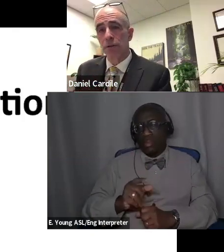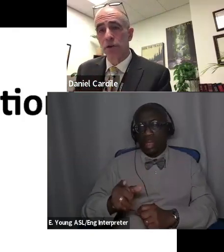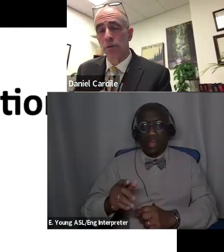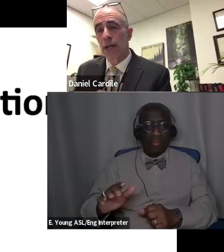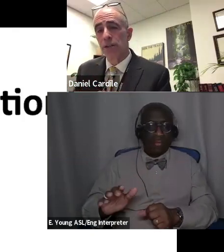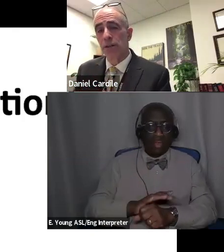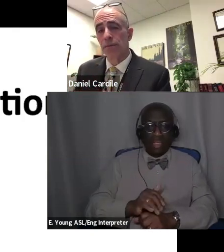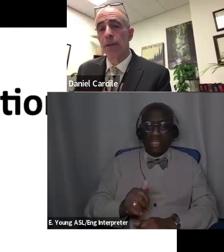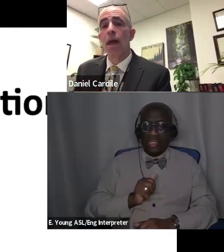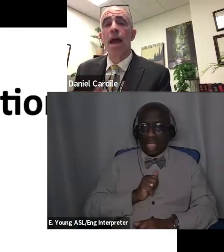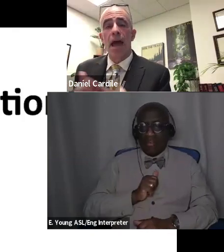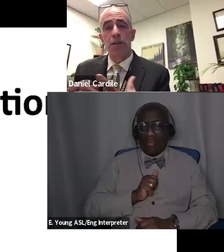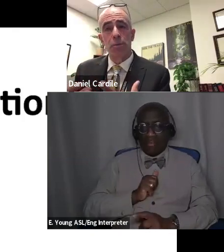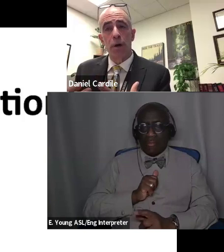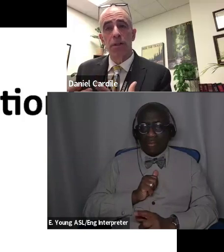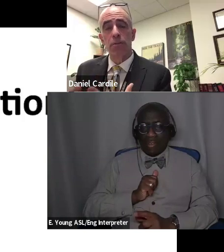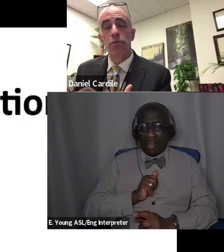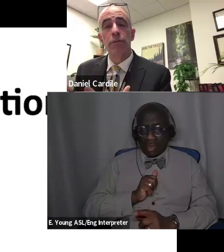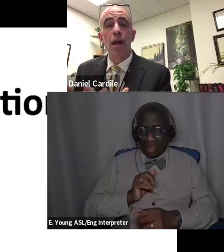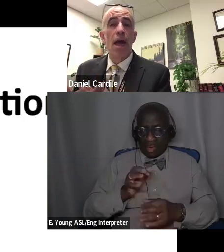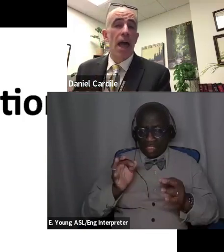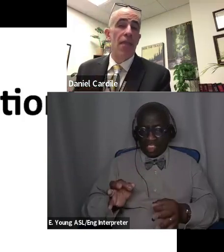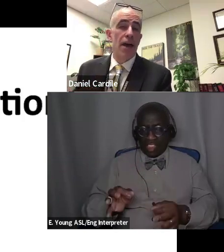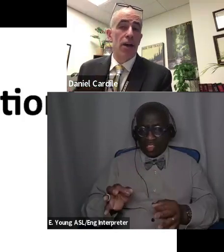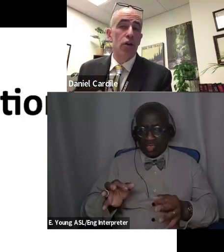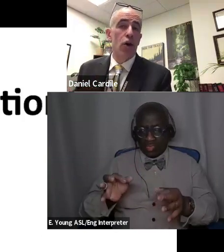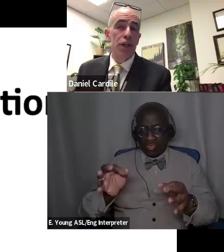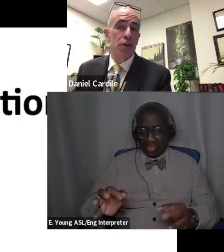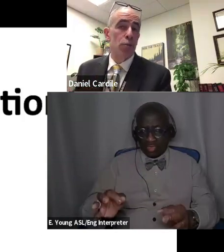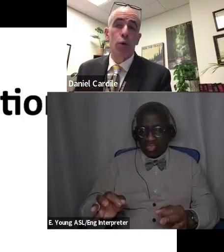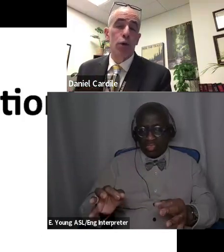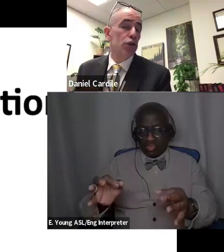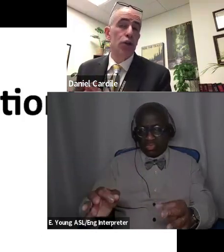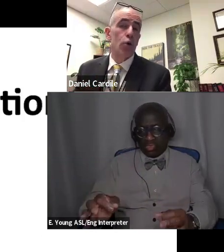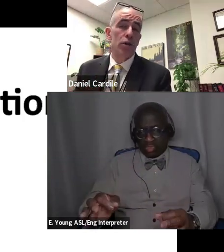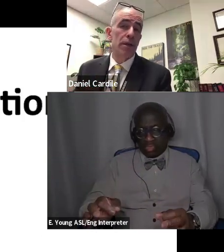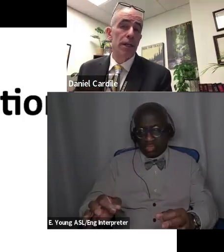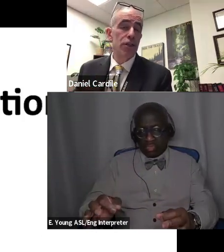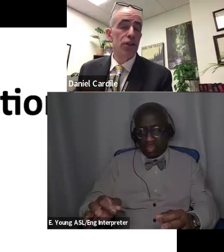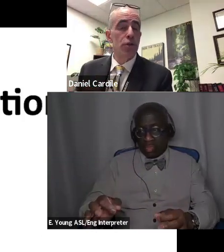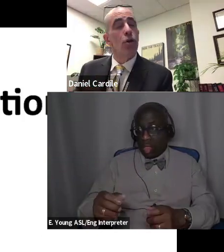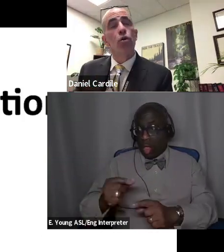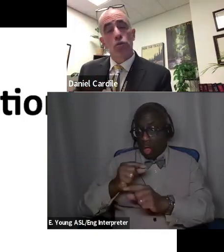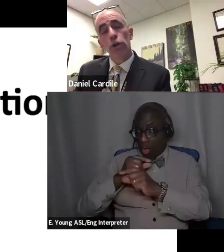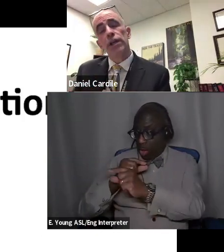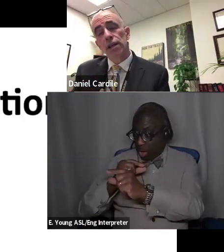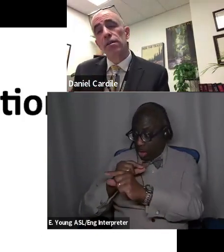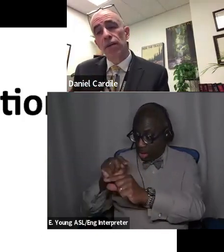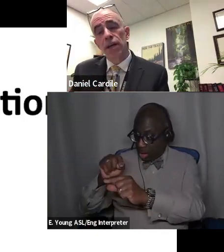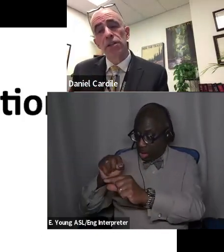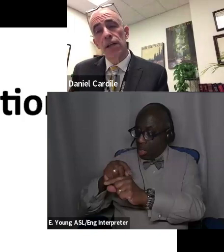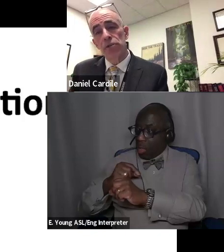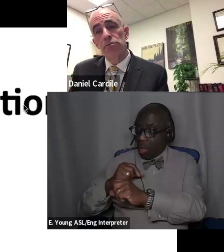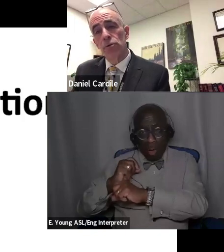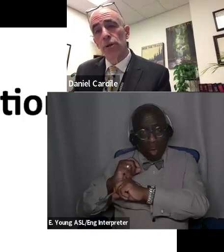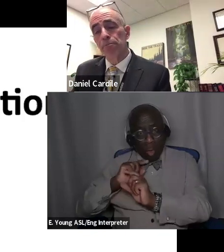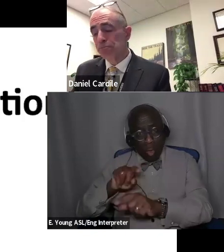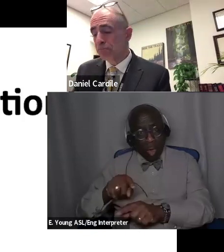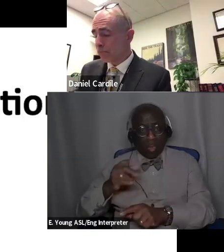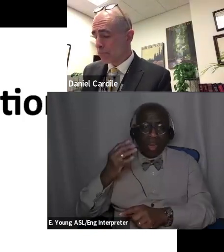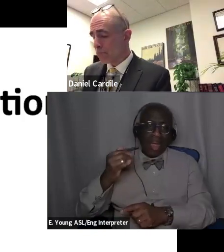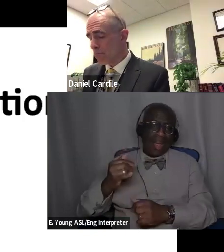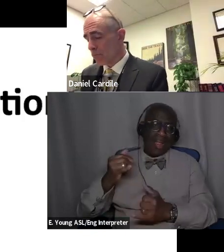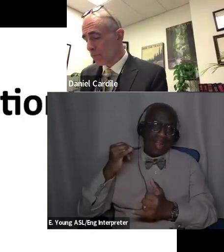of self-determination as possible, and that a guardianship order should only be issued really kind of as a last